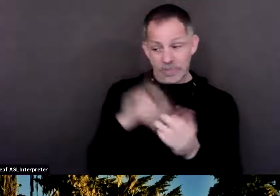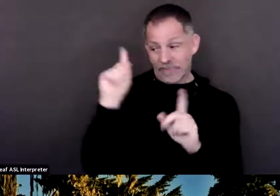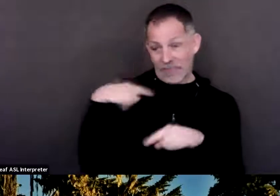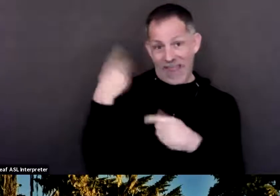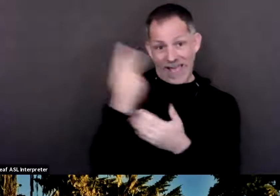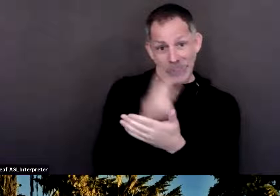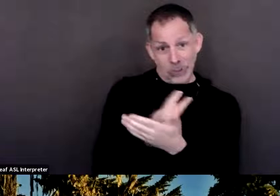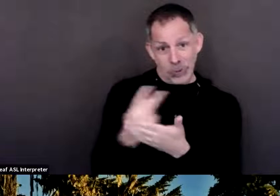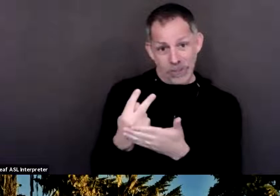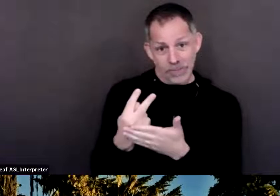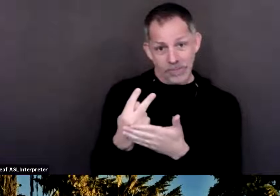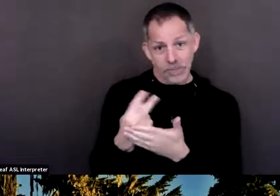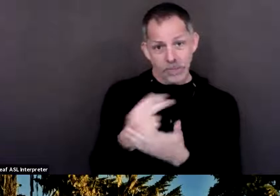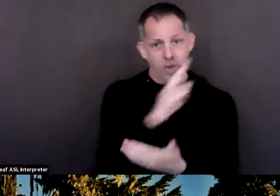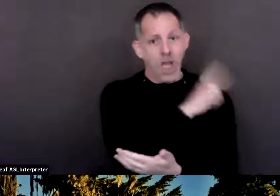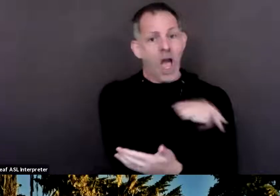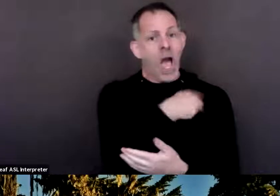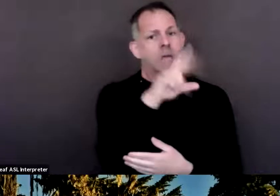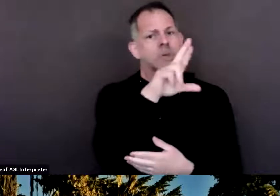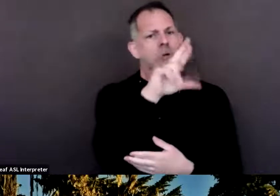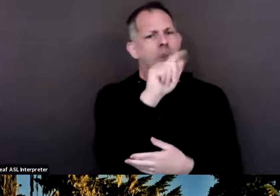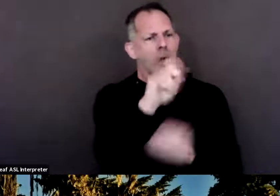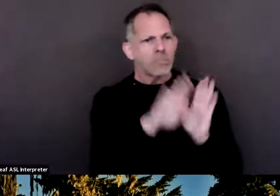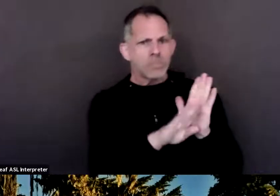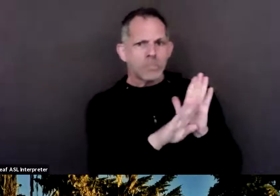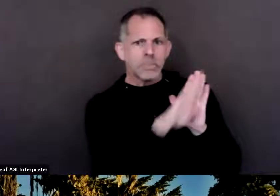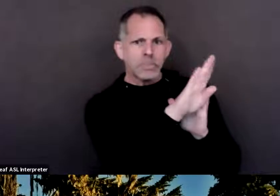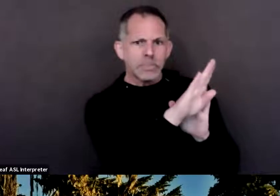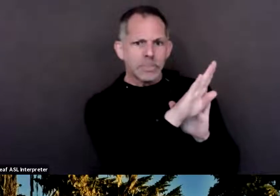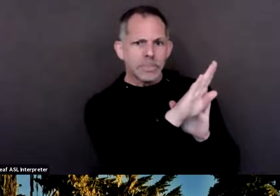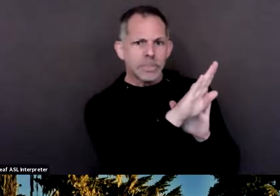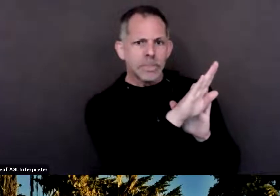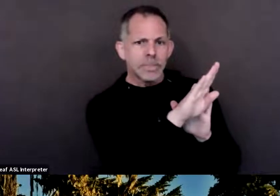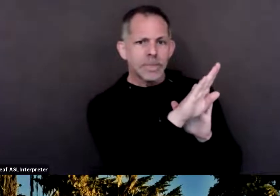eclipsed the threshold for phase 2 of 5